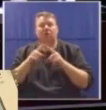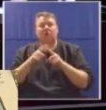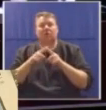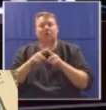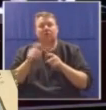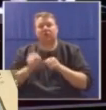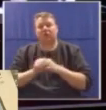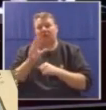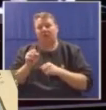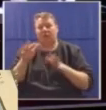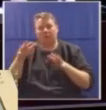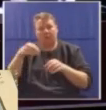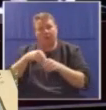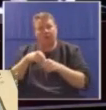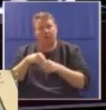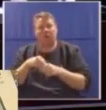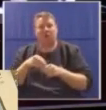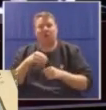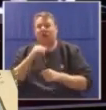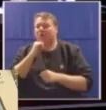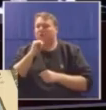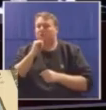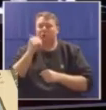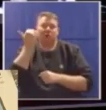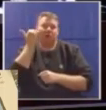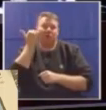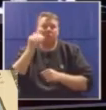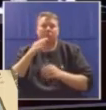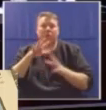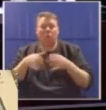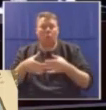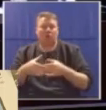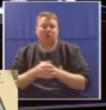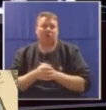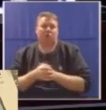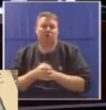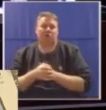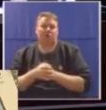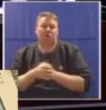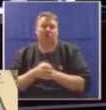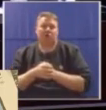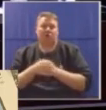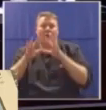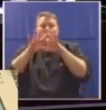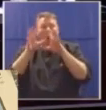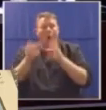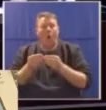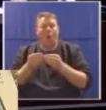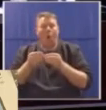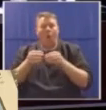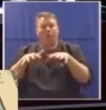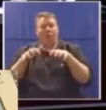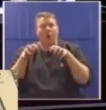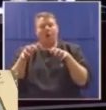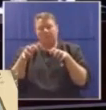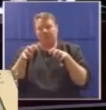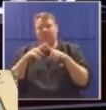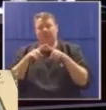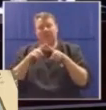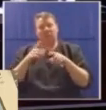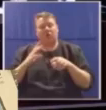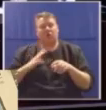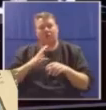well, non-governmental organizations, and even this whole parliament was also in the various